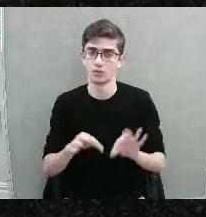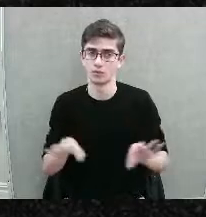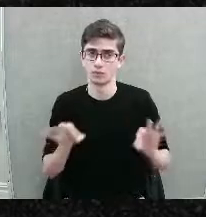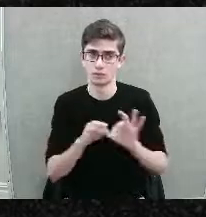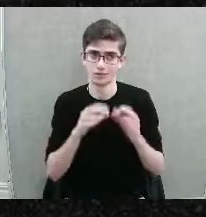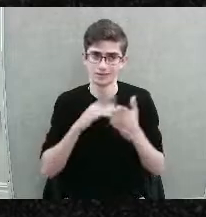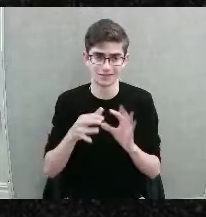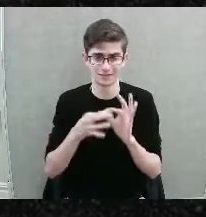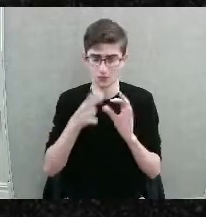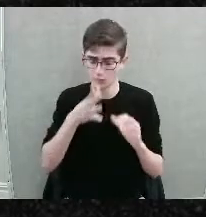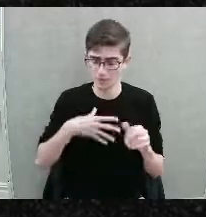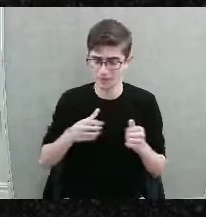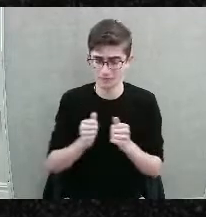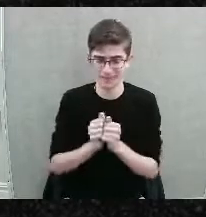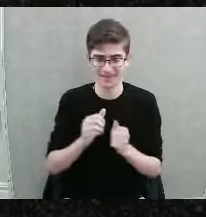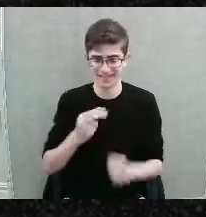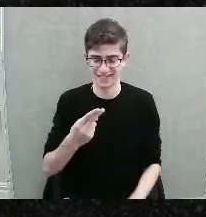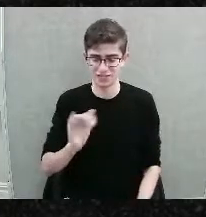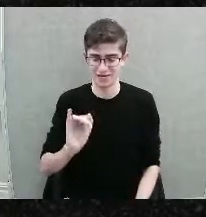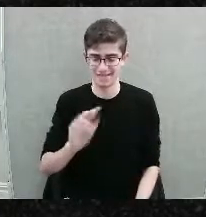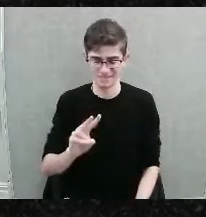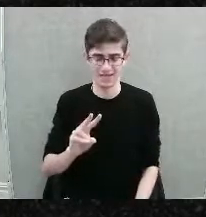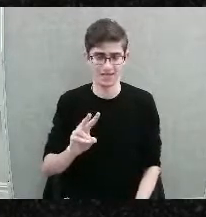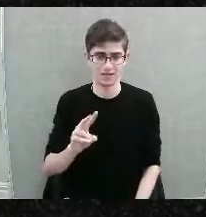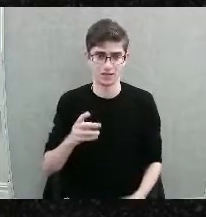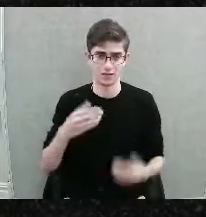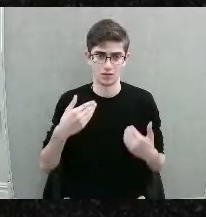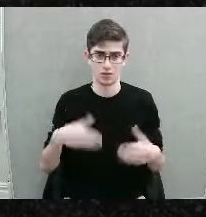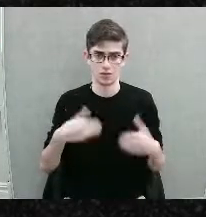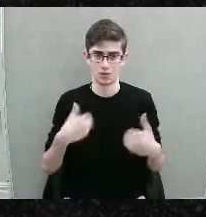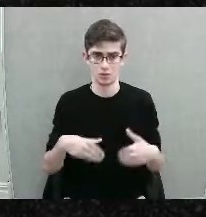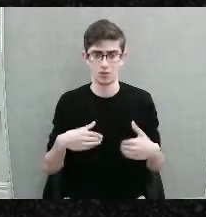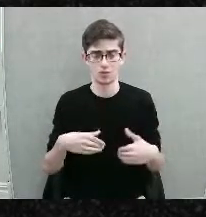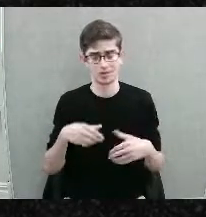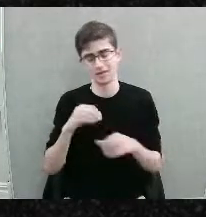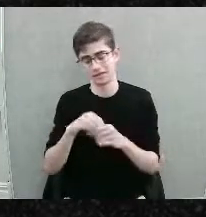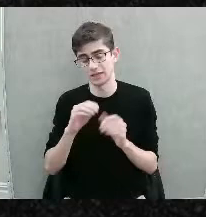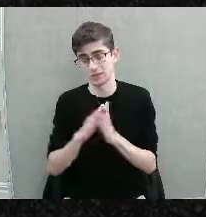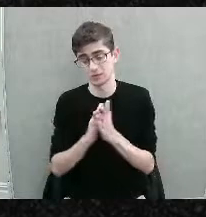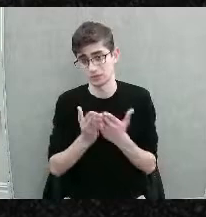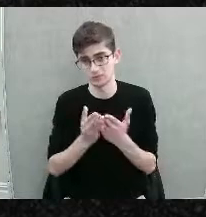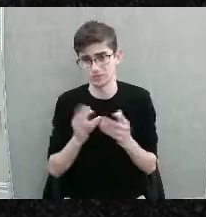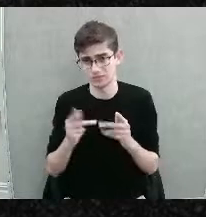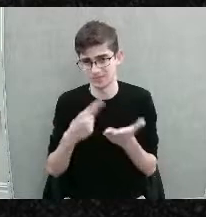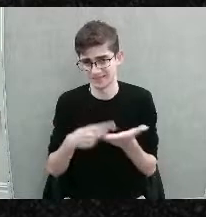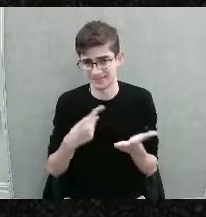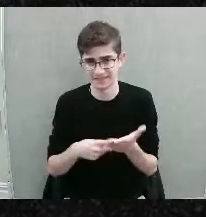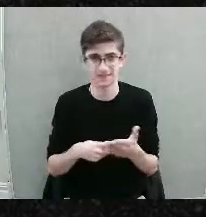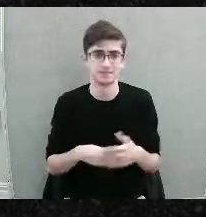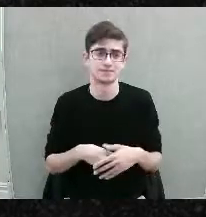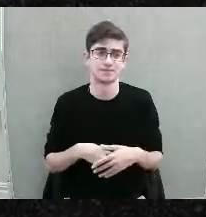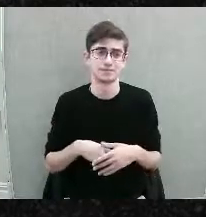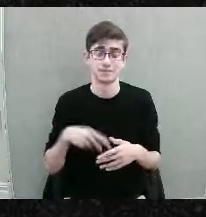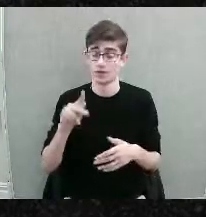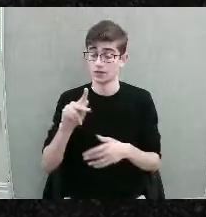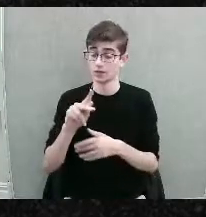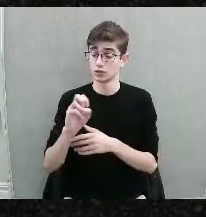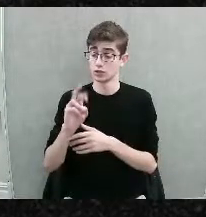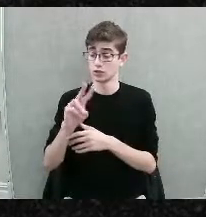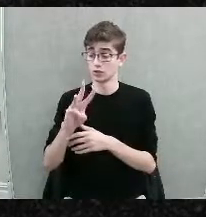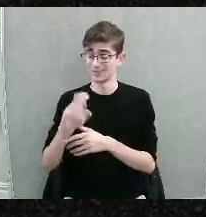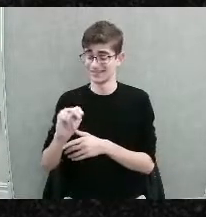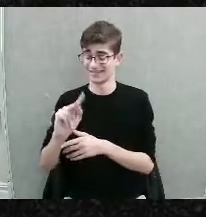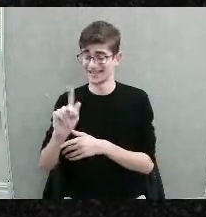living with HIV that was the subject of work that was shared in the book. And then finally, Kerwin Kaye is Associate Professor